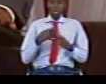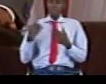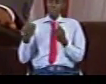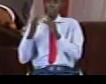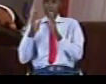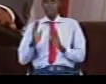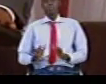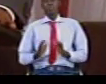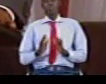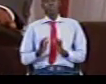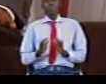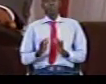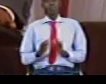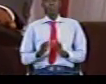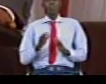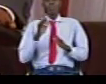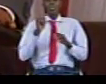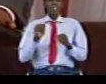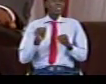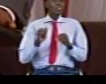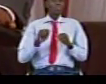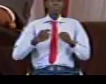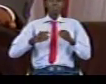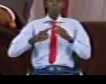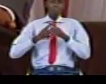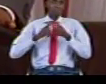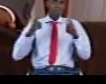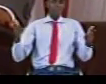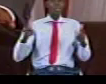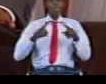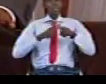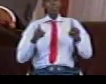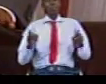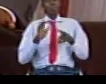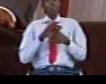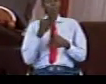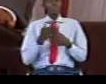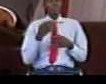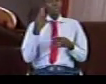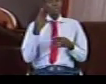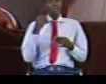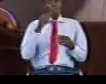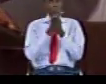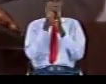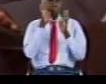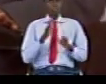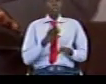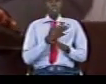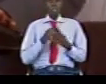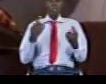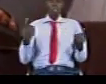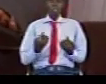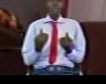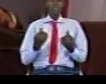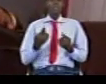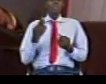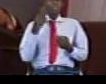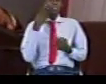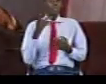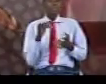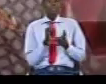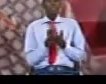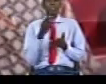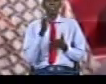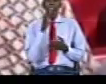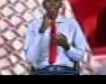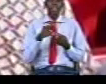and sinners. A basic fundamental difference between saints and sinners. There is a spiritual difference